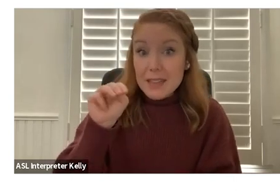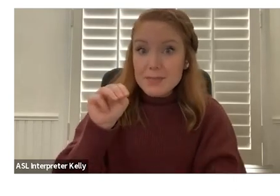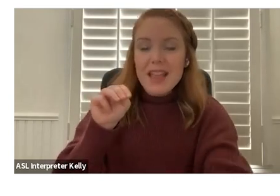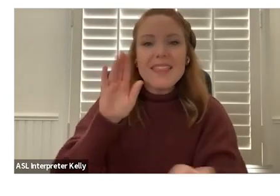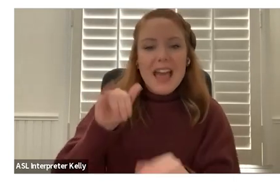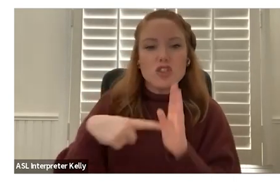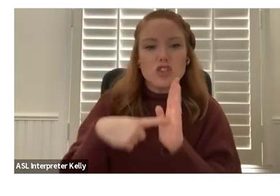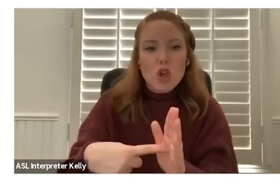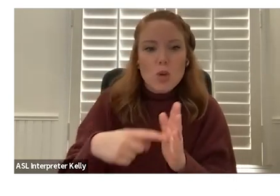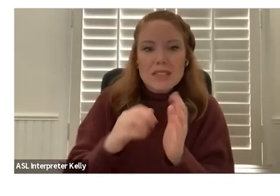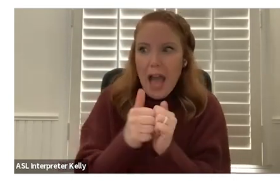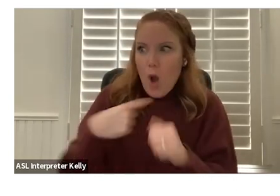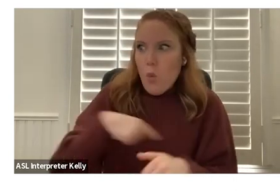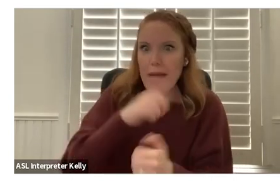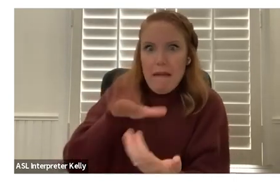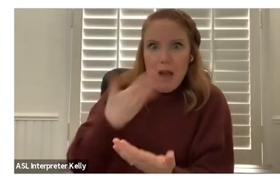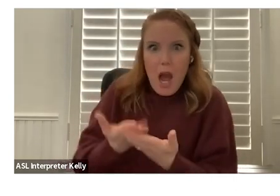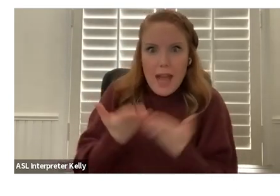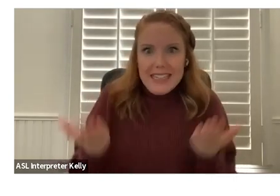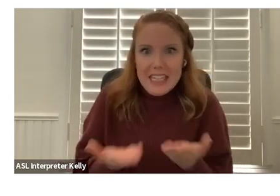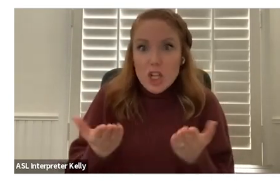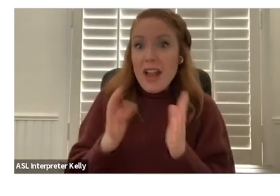to make those connections.